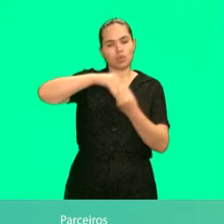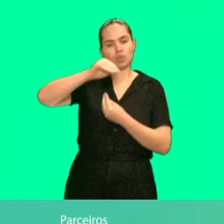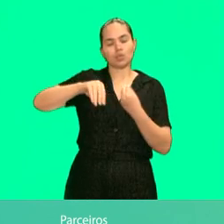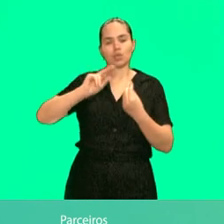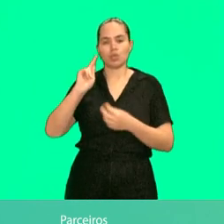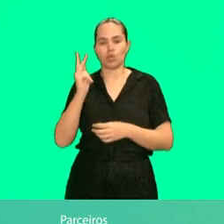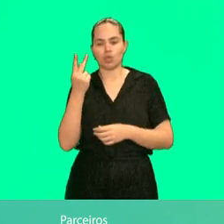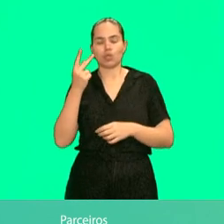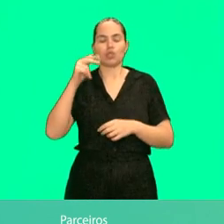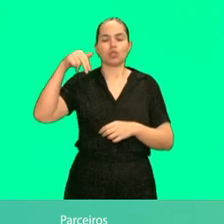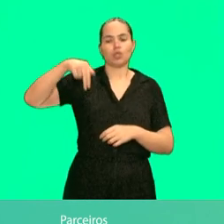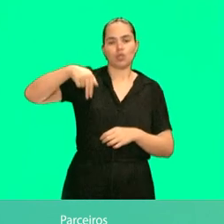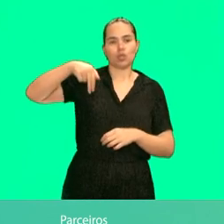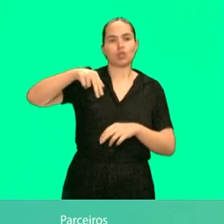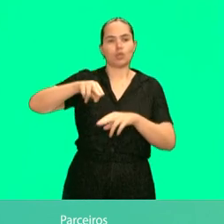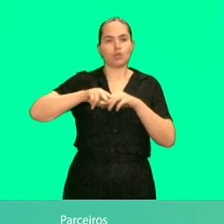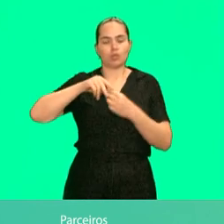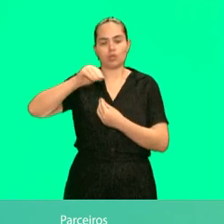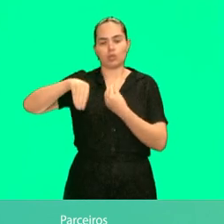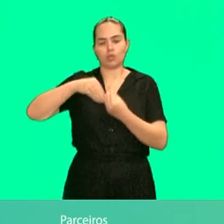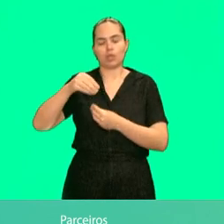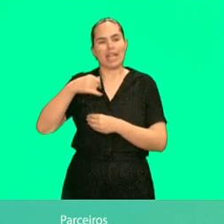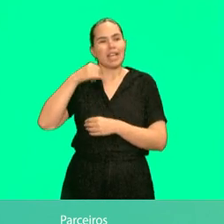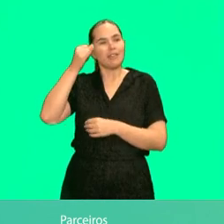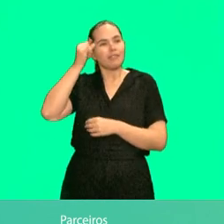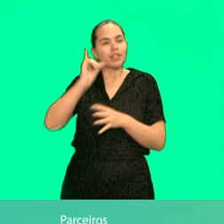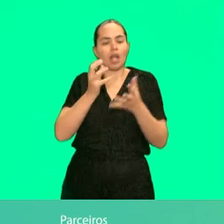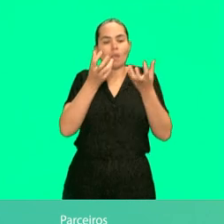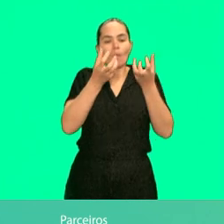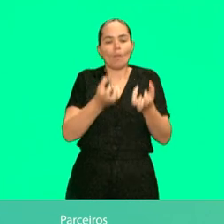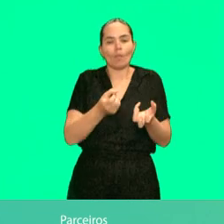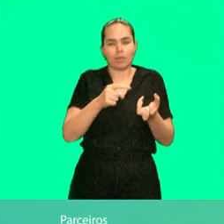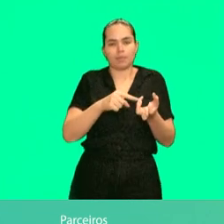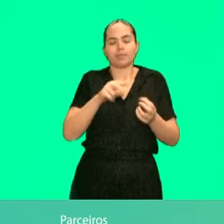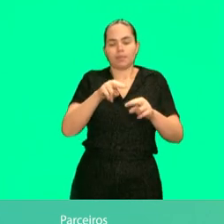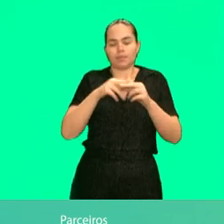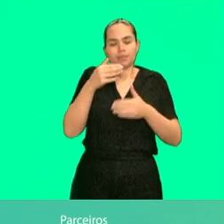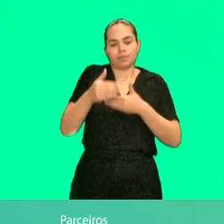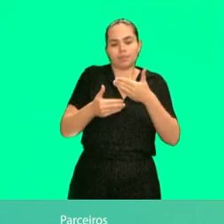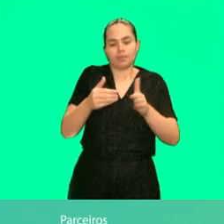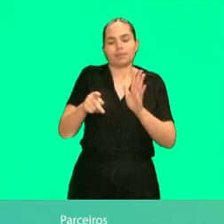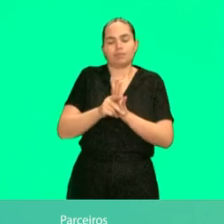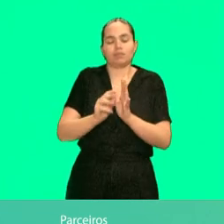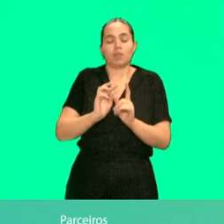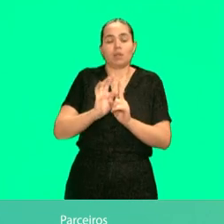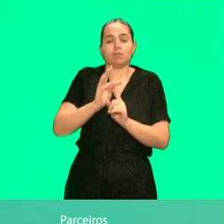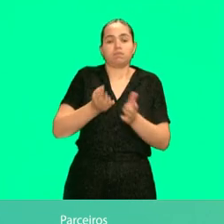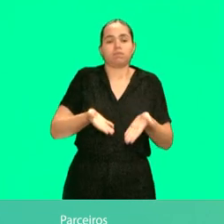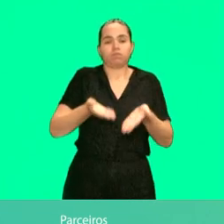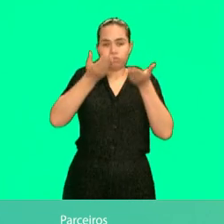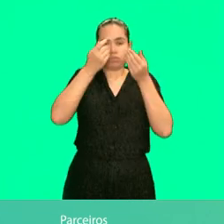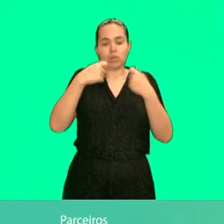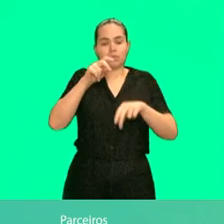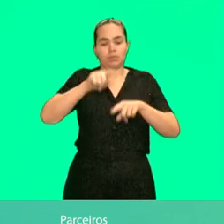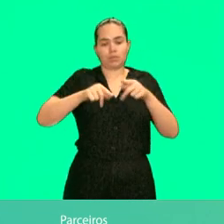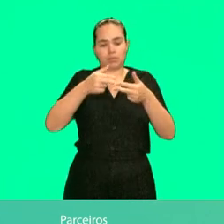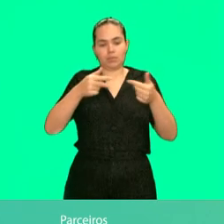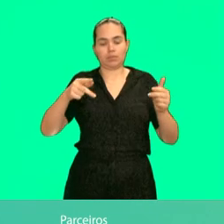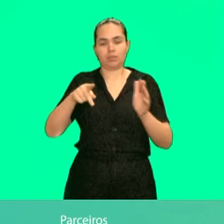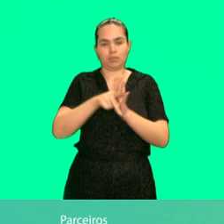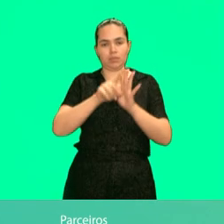market. And here we have a plain glass production using hydrogen, high temperature